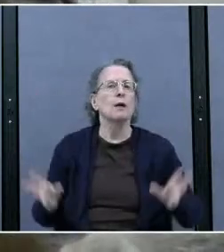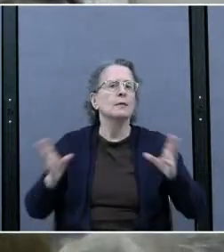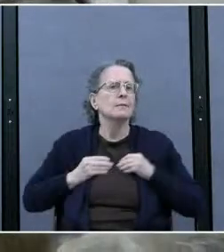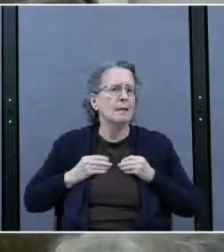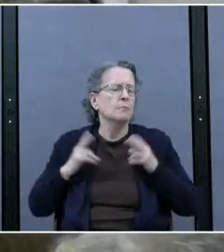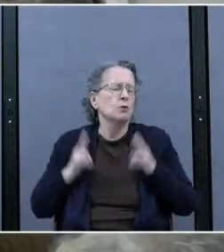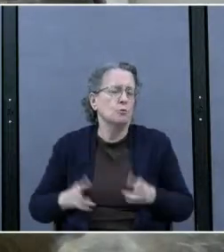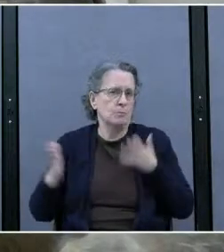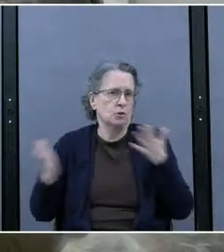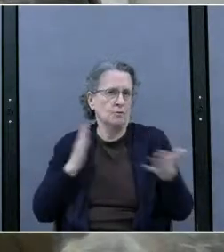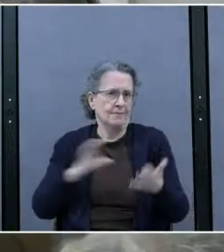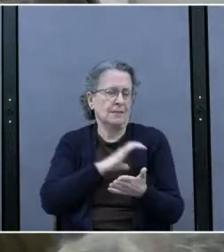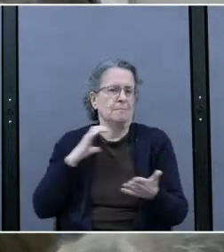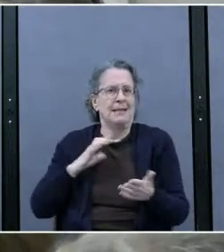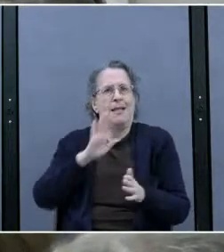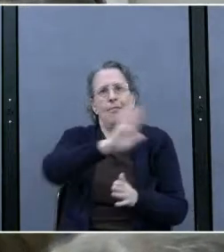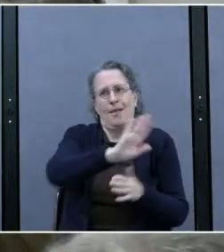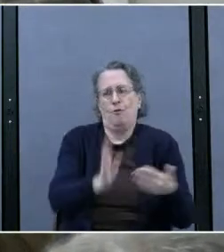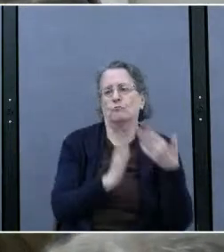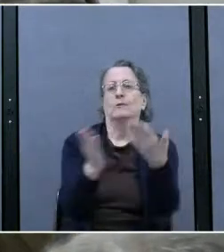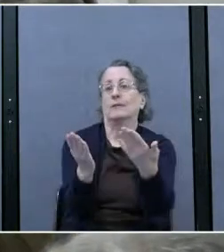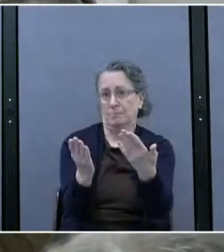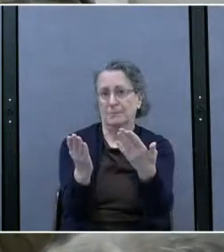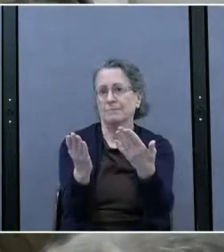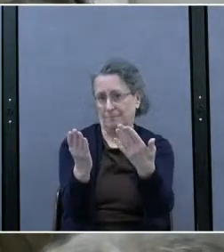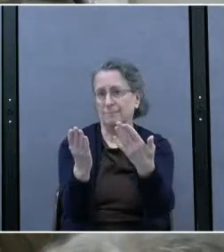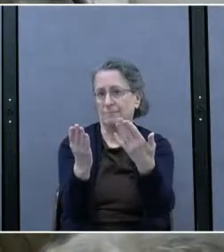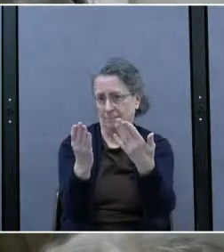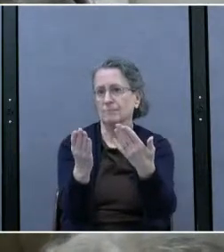that. I would also like to